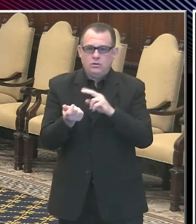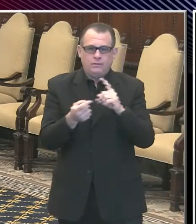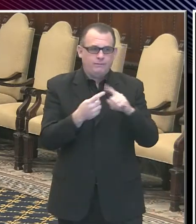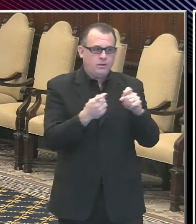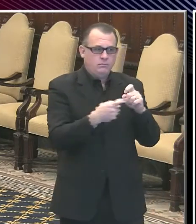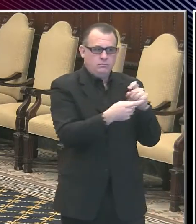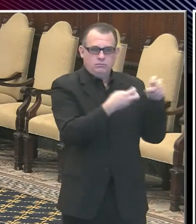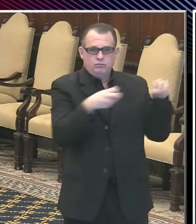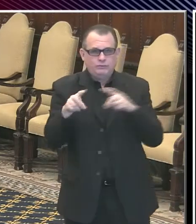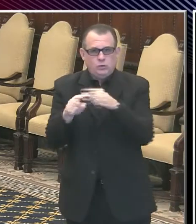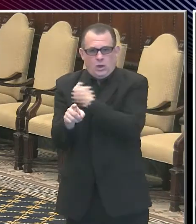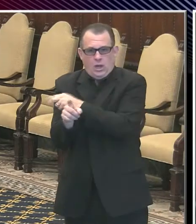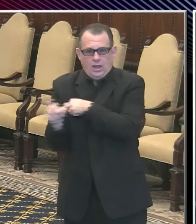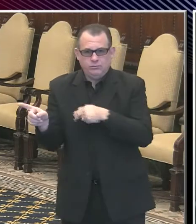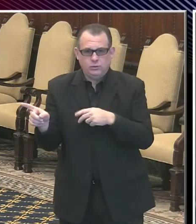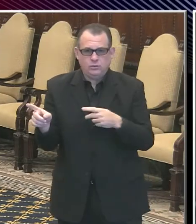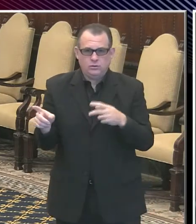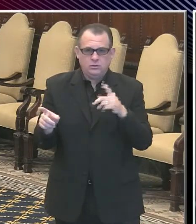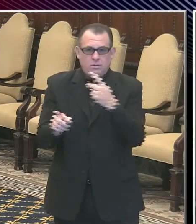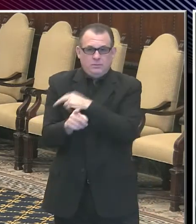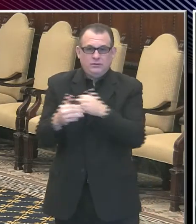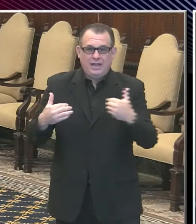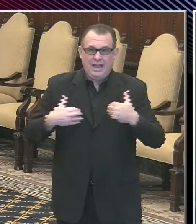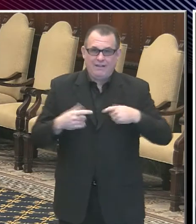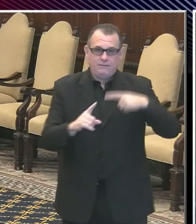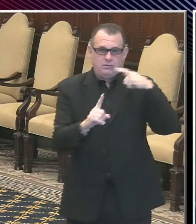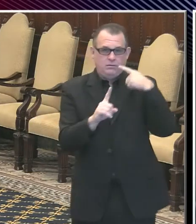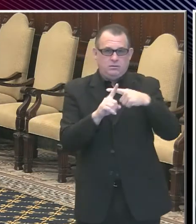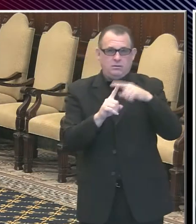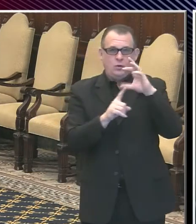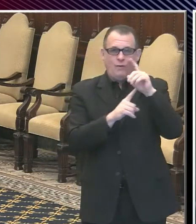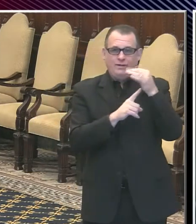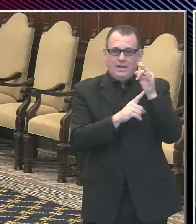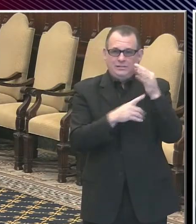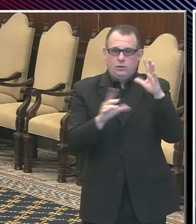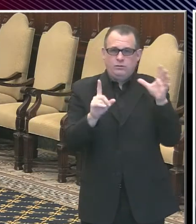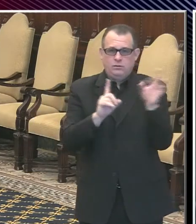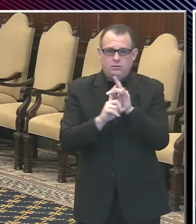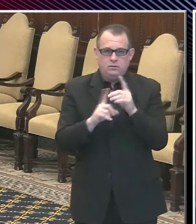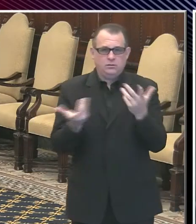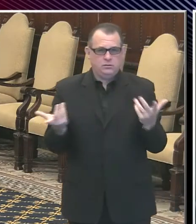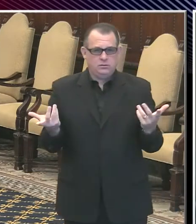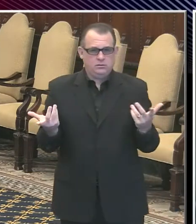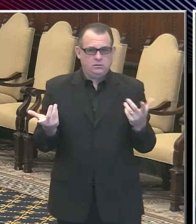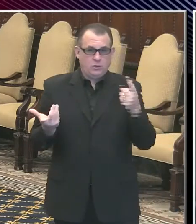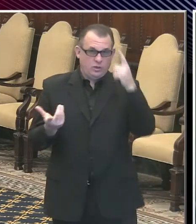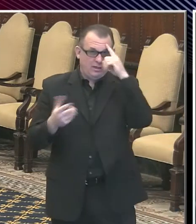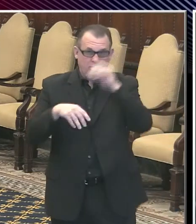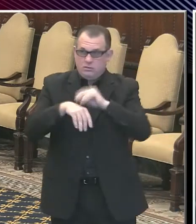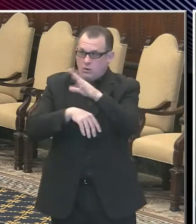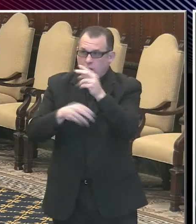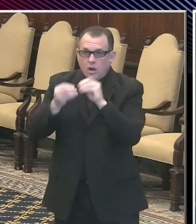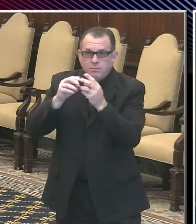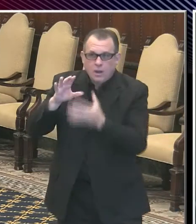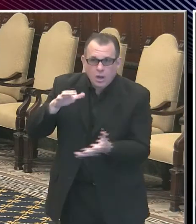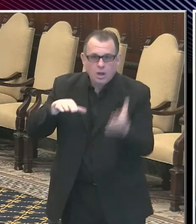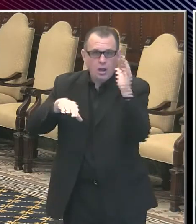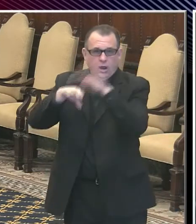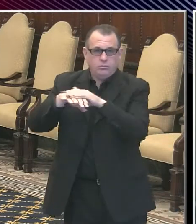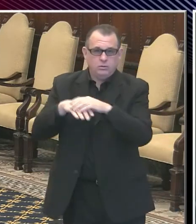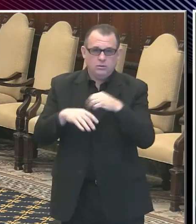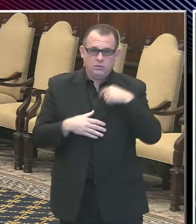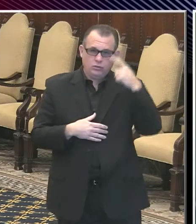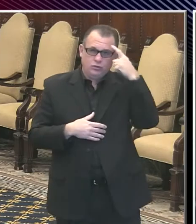that? I don't know about such a mandate. I don't think so. I don't have no criticism for where the health department has dealt with this. This is more an issue